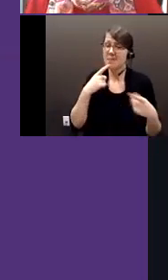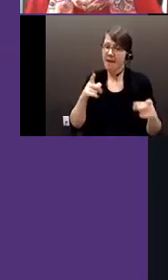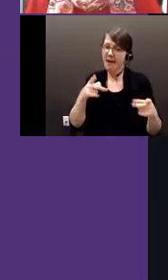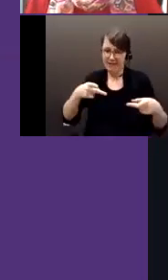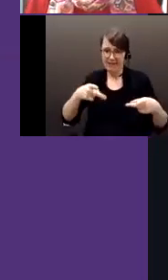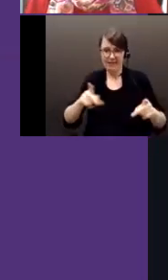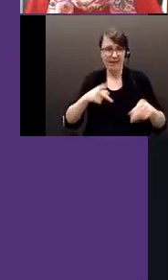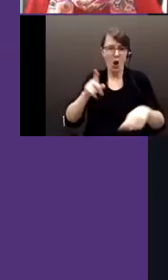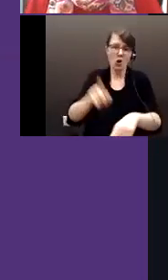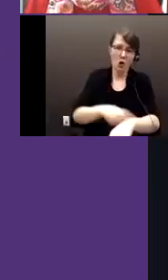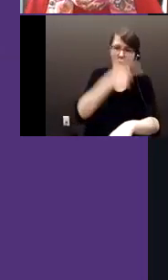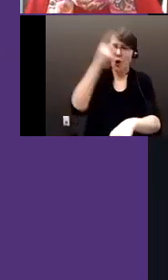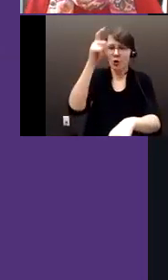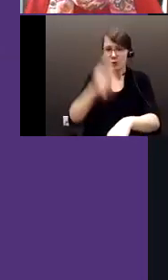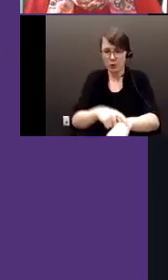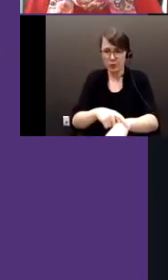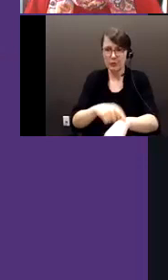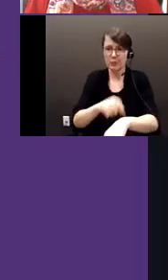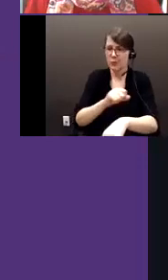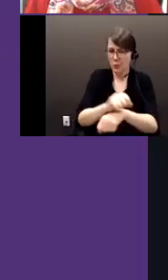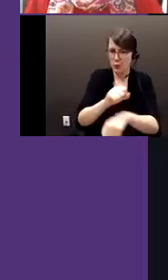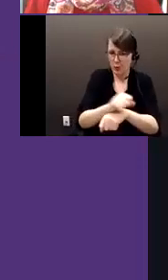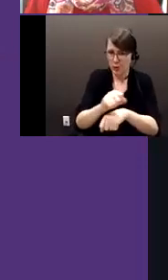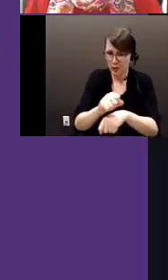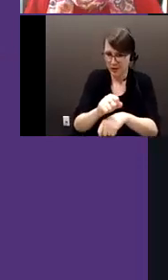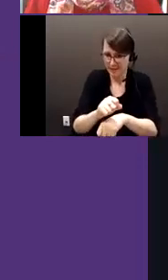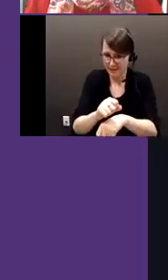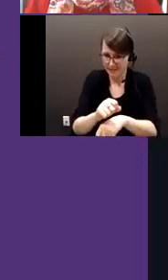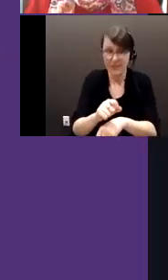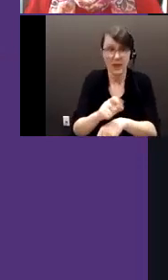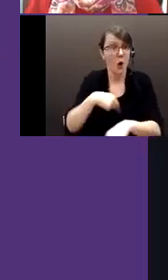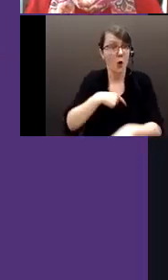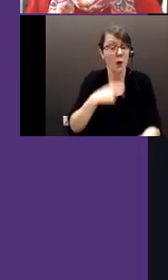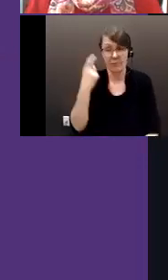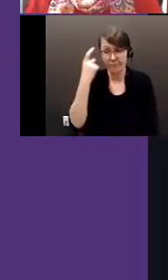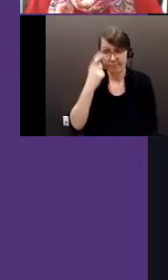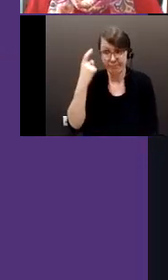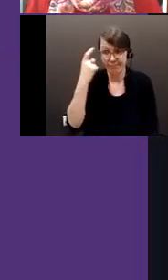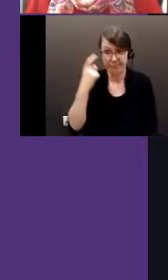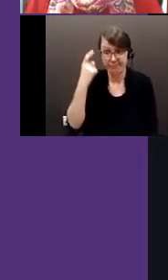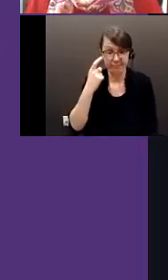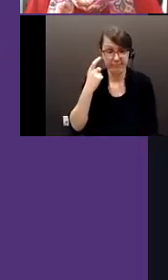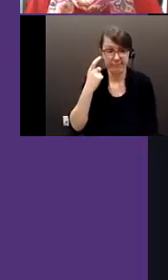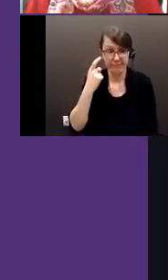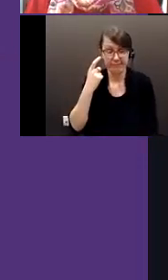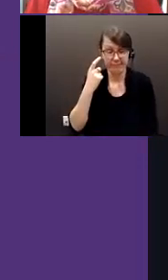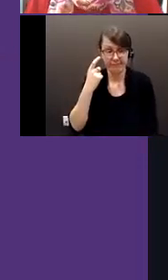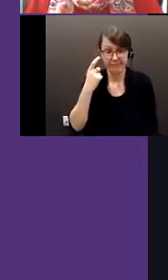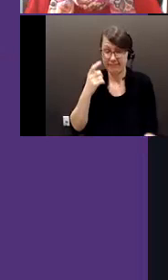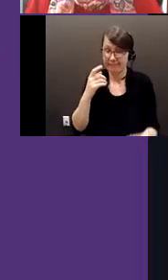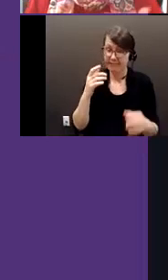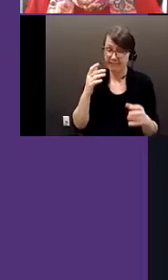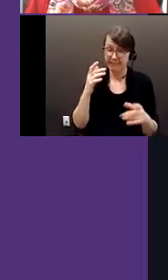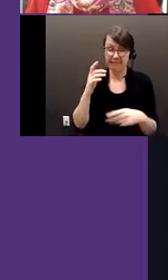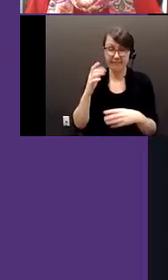we recognize that the impact of sexual violence or trauma on victims was